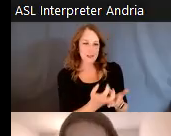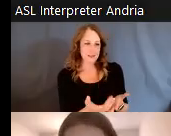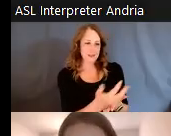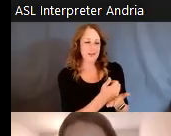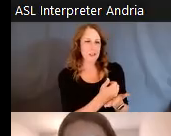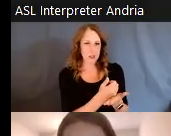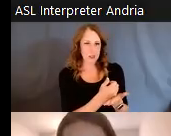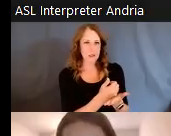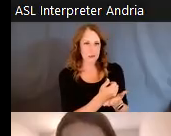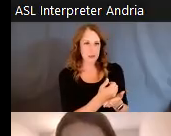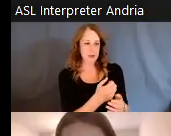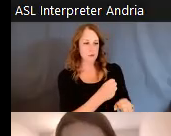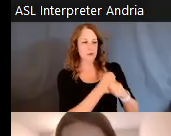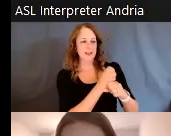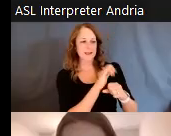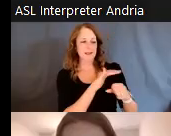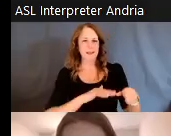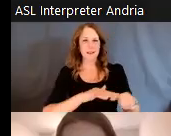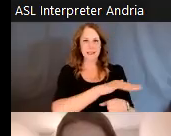and protecting the crime scene.